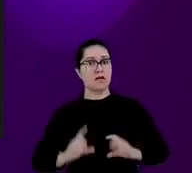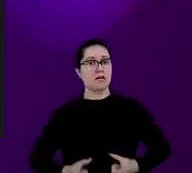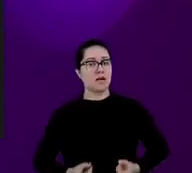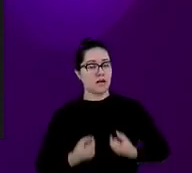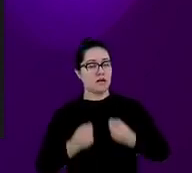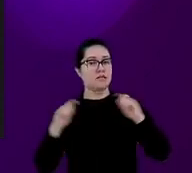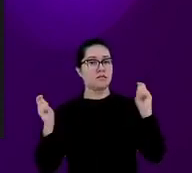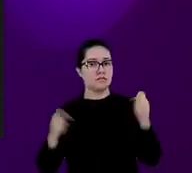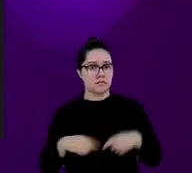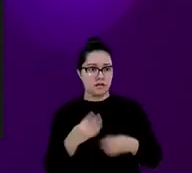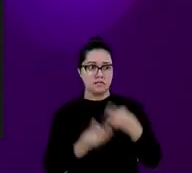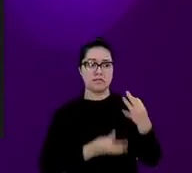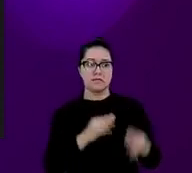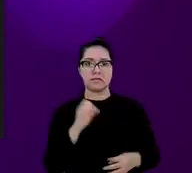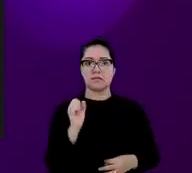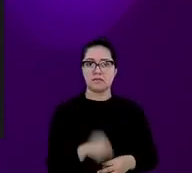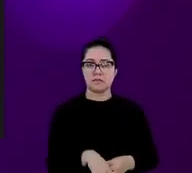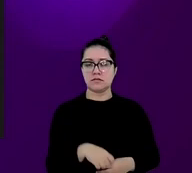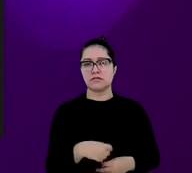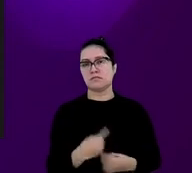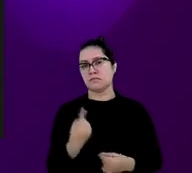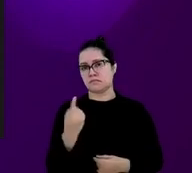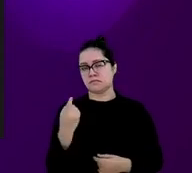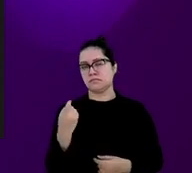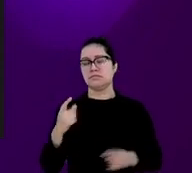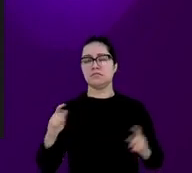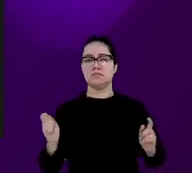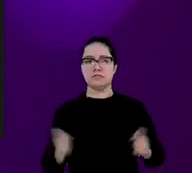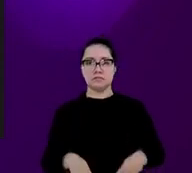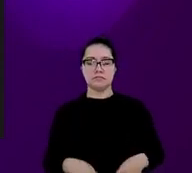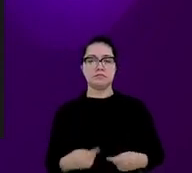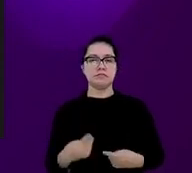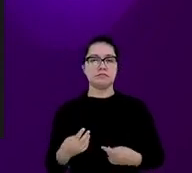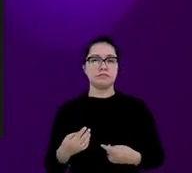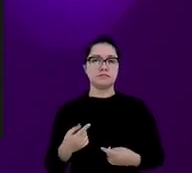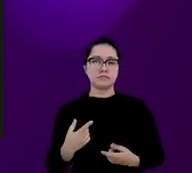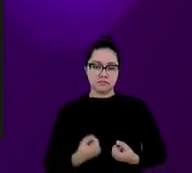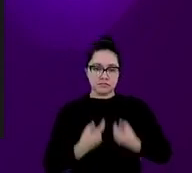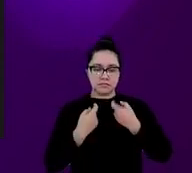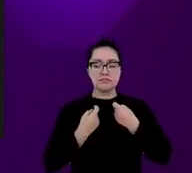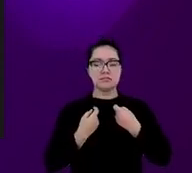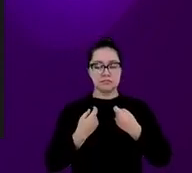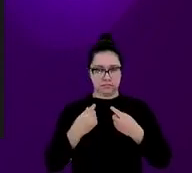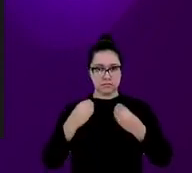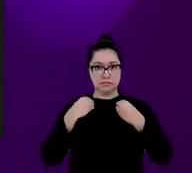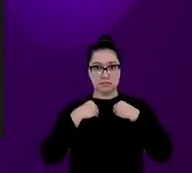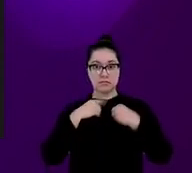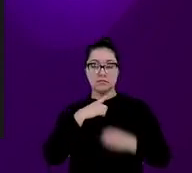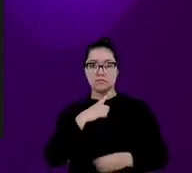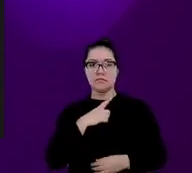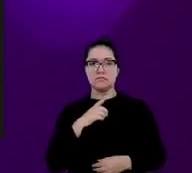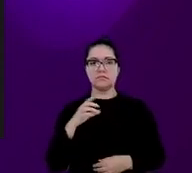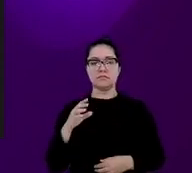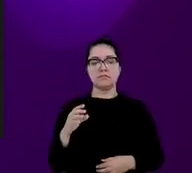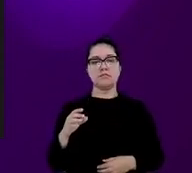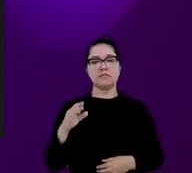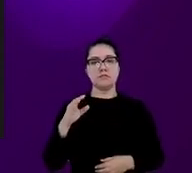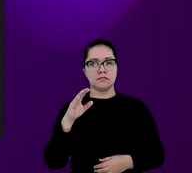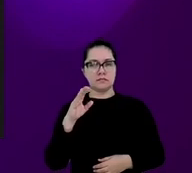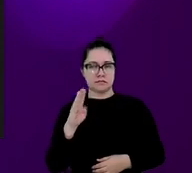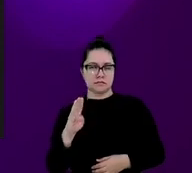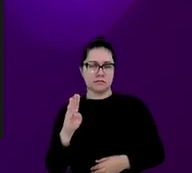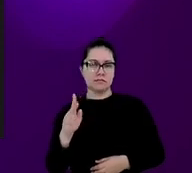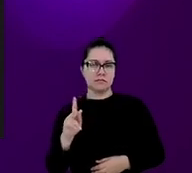got PBM for oral mucositis actually lived longer than those that didn't. And you could say, oh, well, you